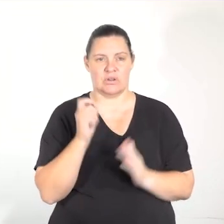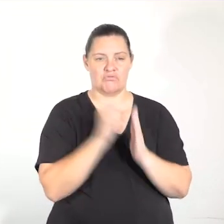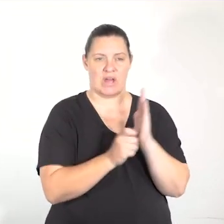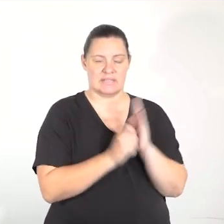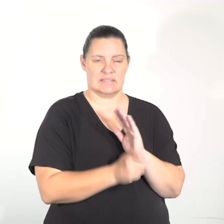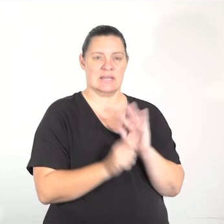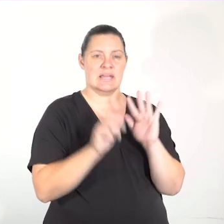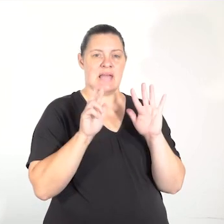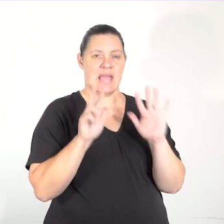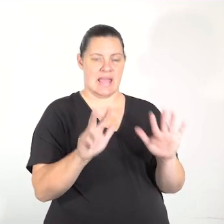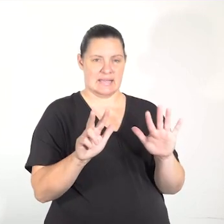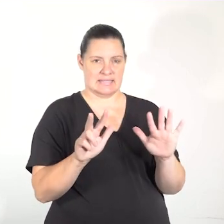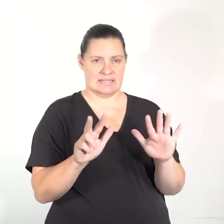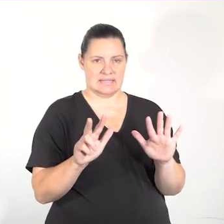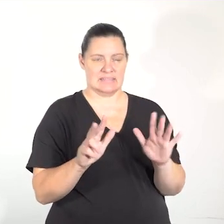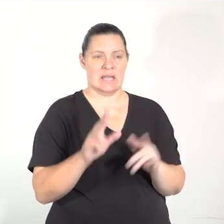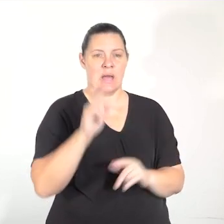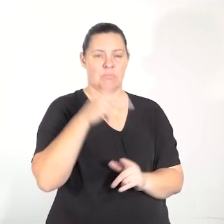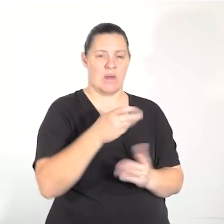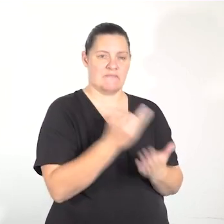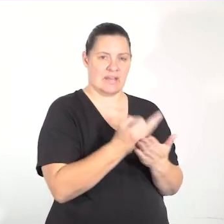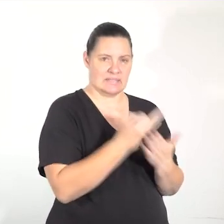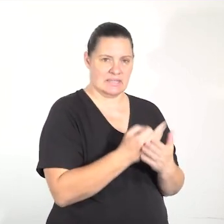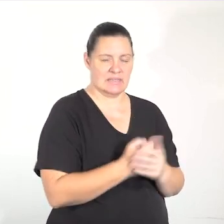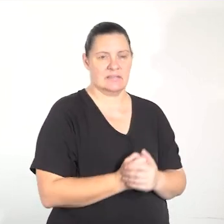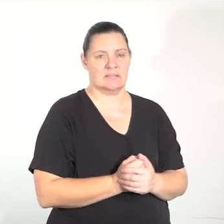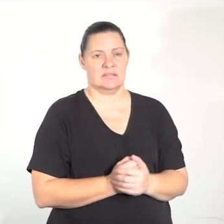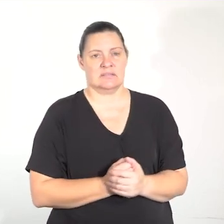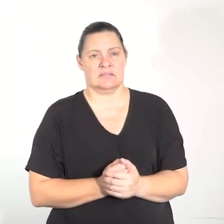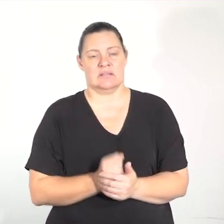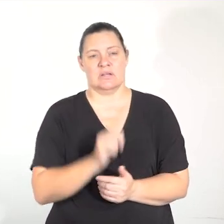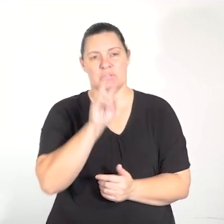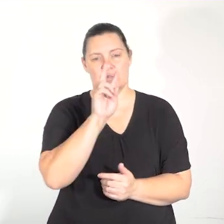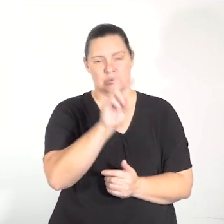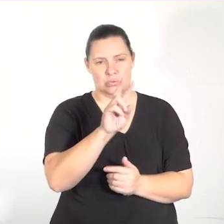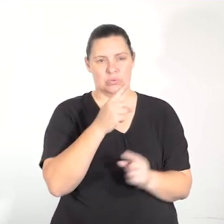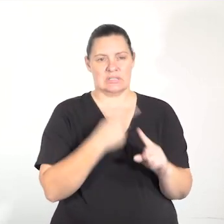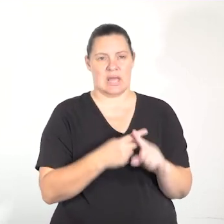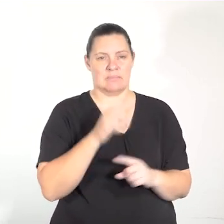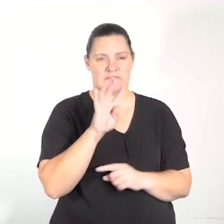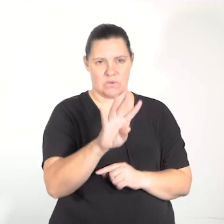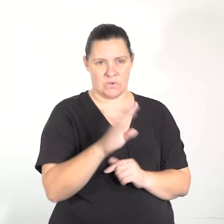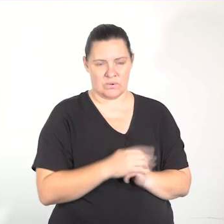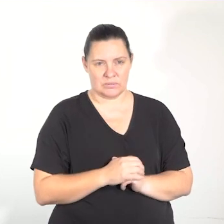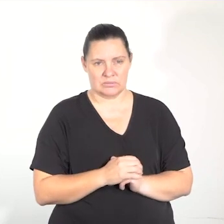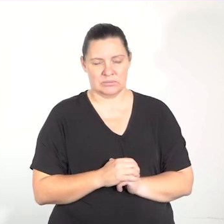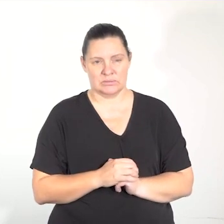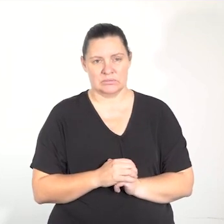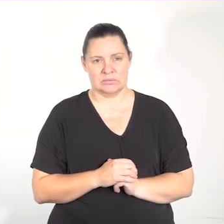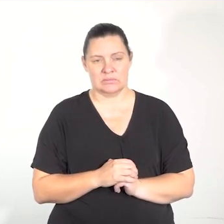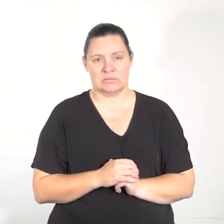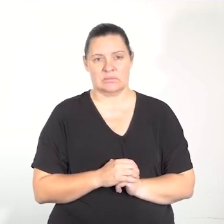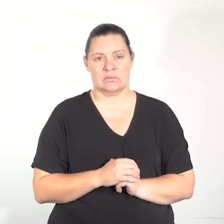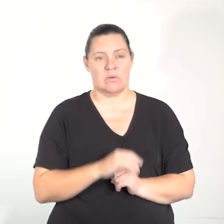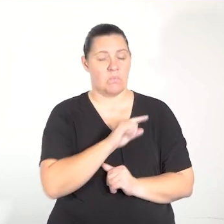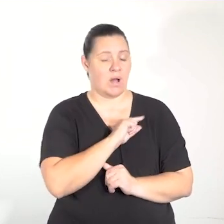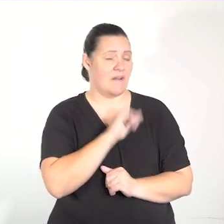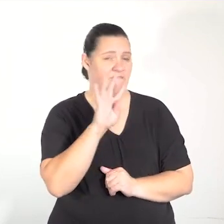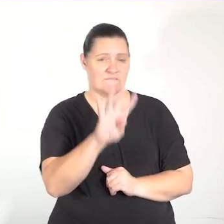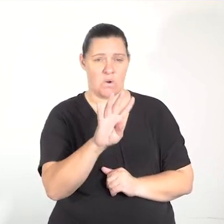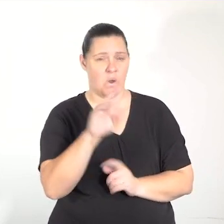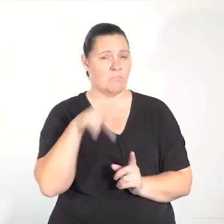is 350. Let's now find the highest common factor between 8 and 30.